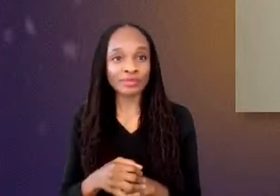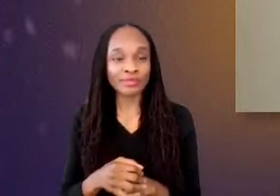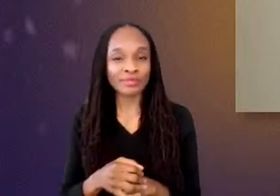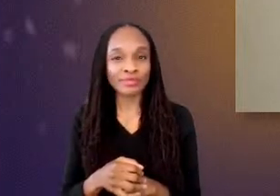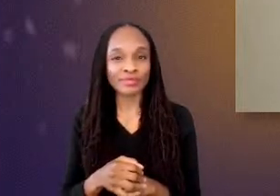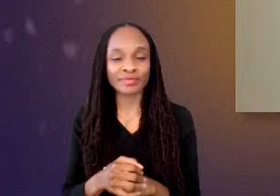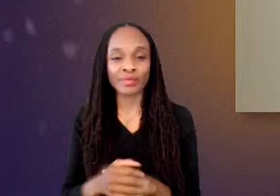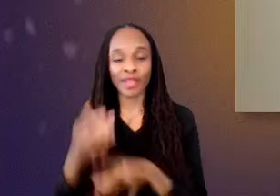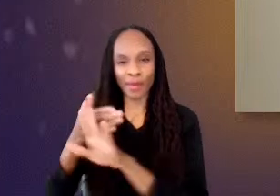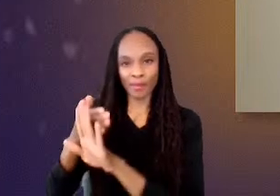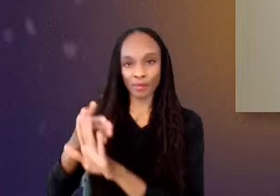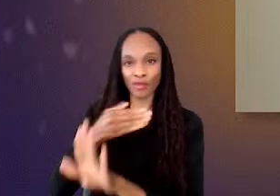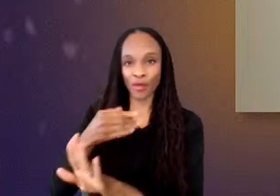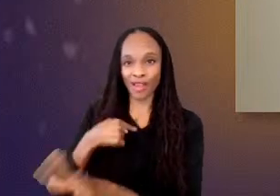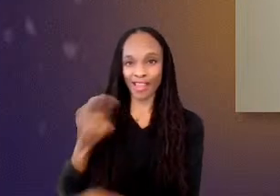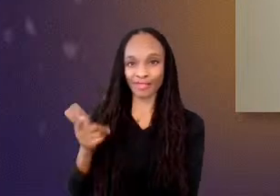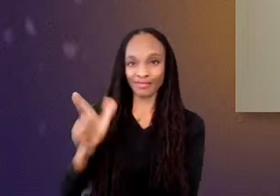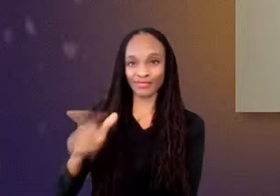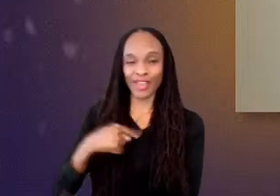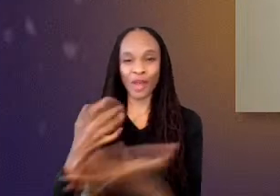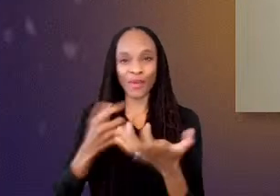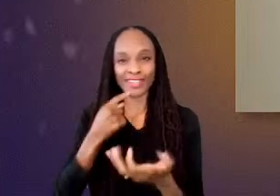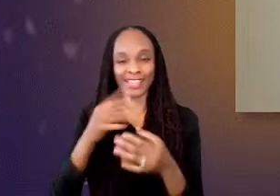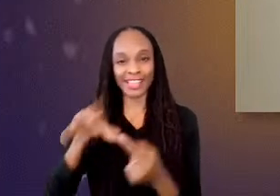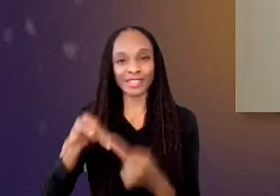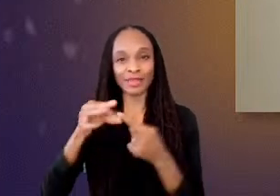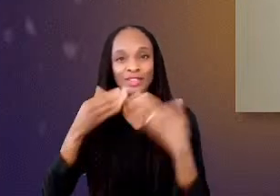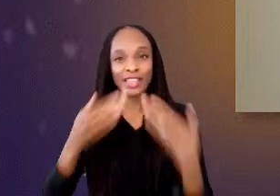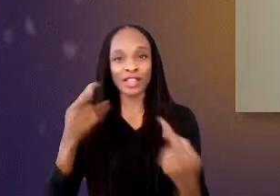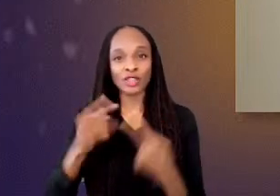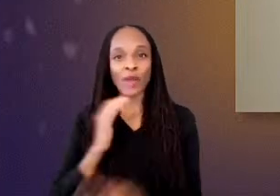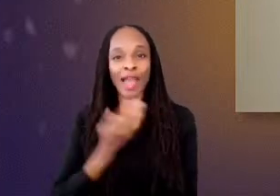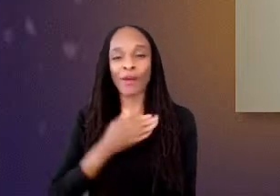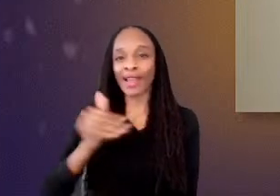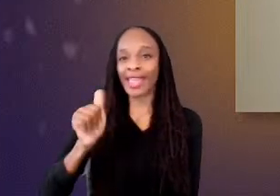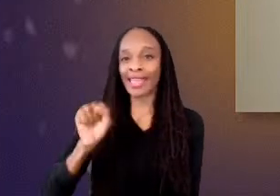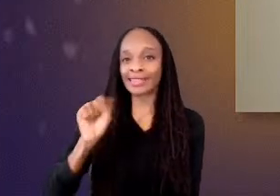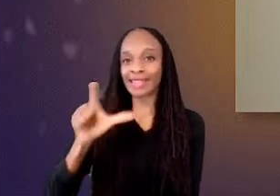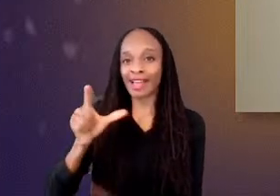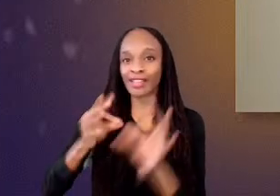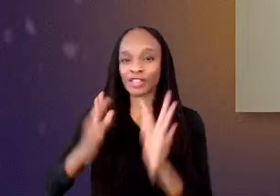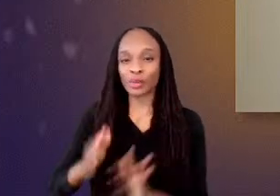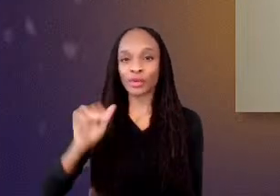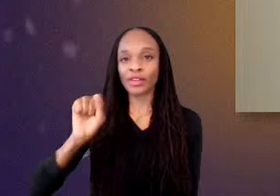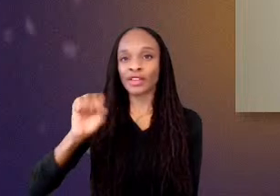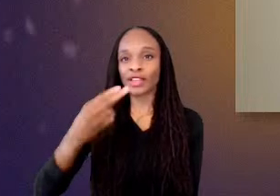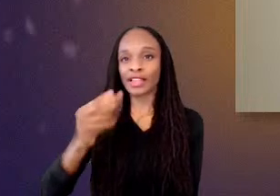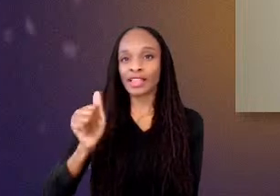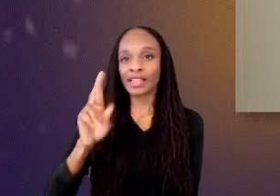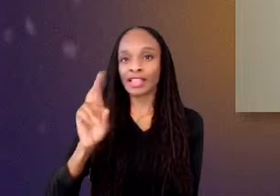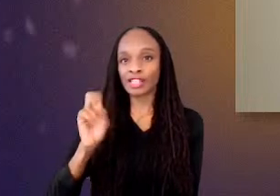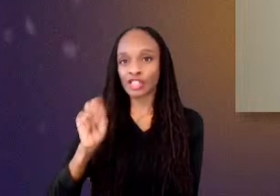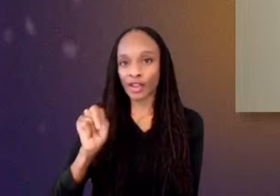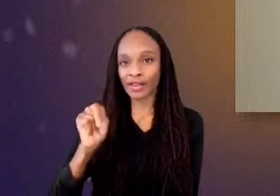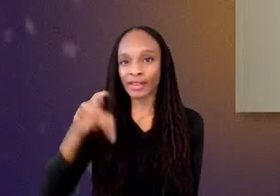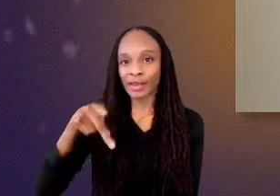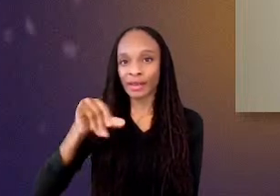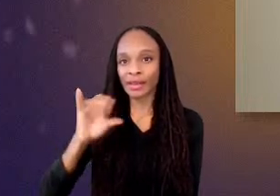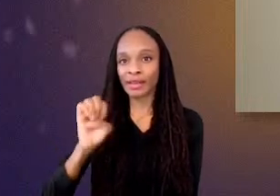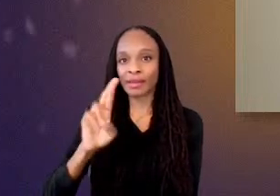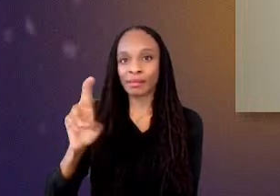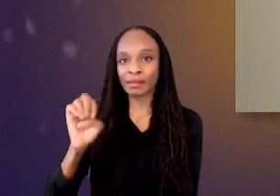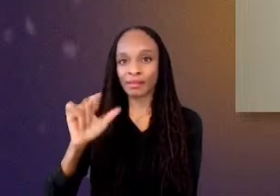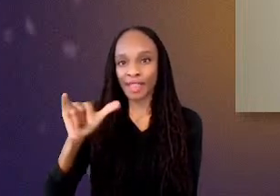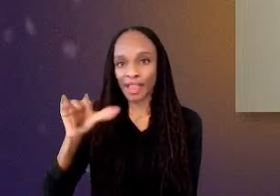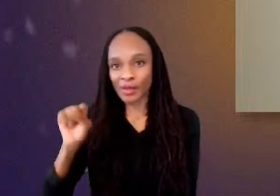Before I hand over, I'd like to say a special thank you to our ASL interpreter, Sharon Pierre-Louis, and many thanks to the